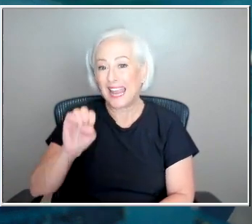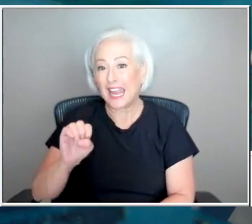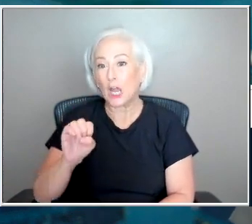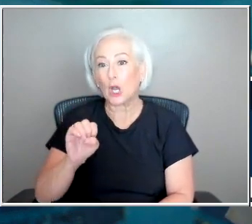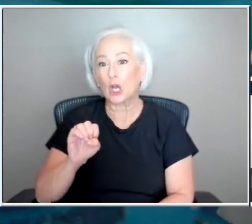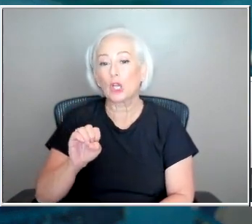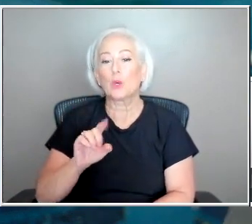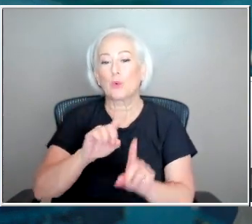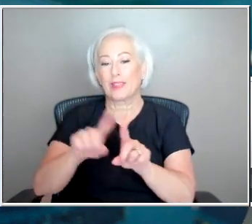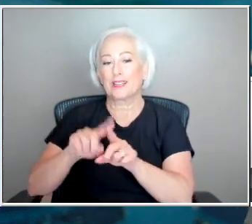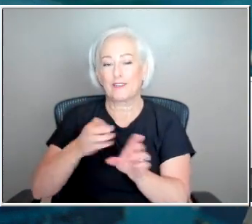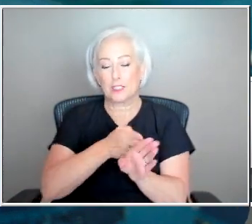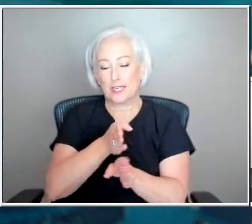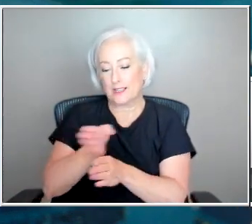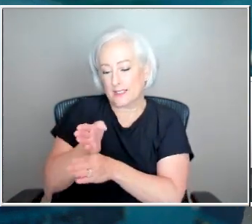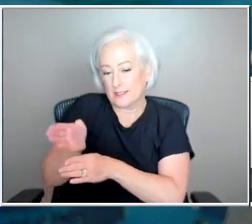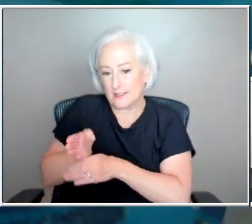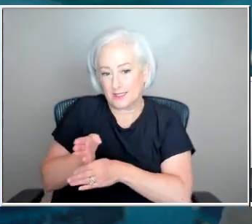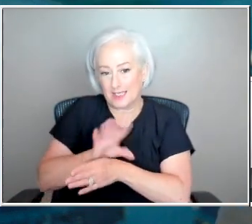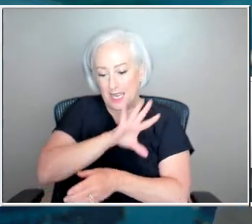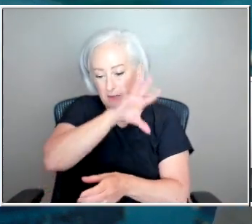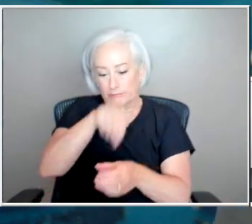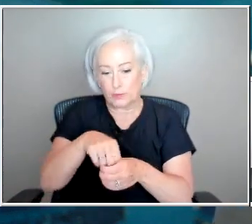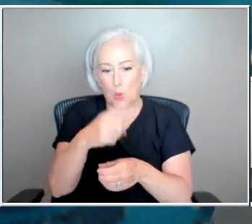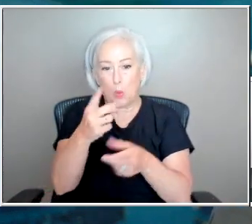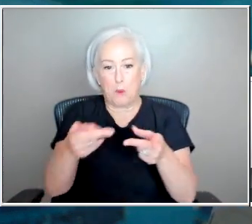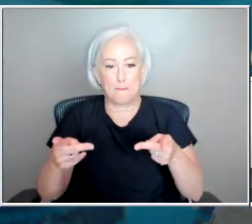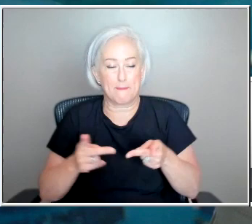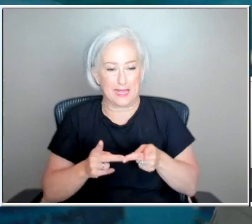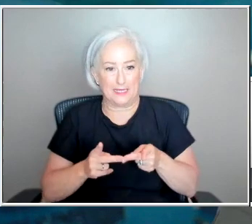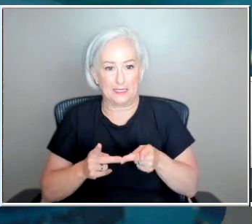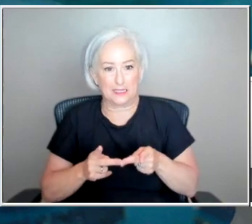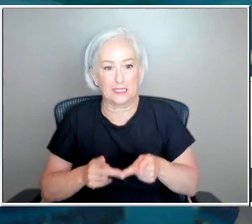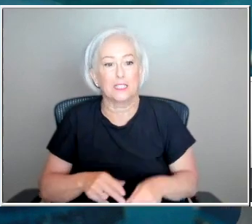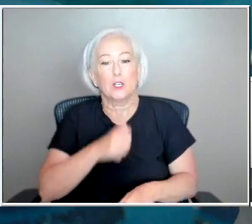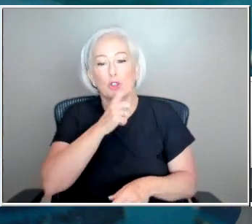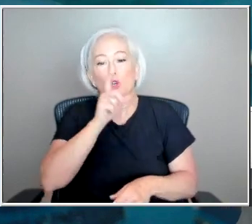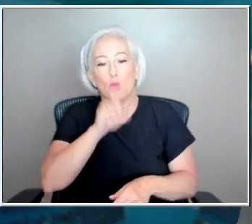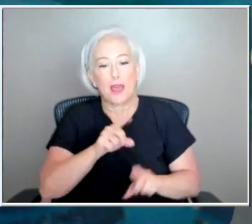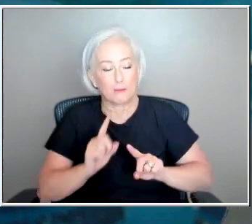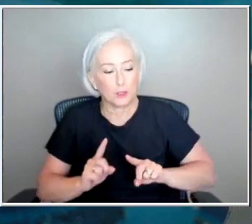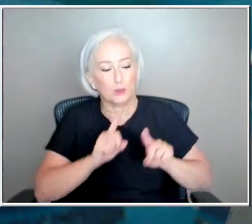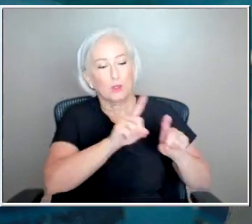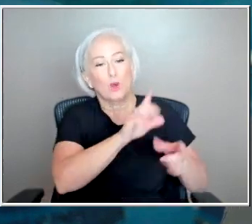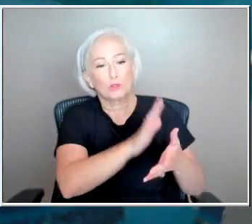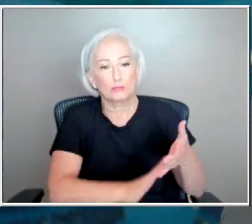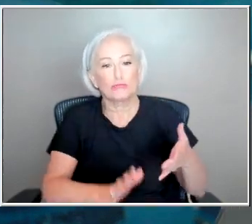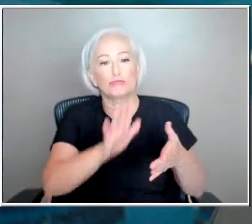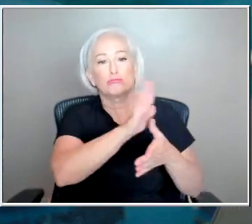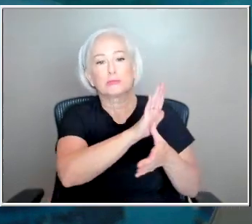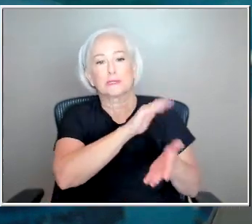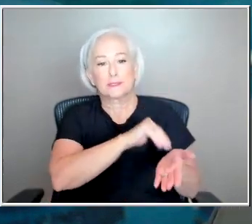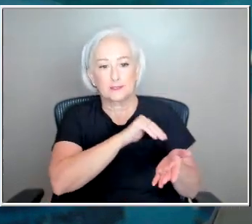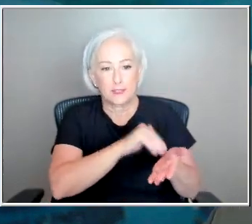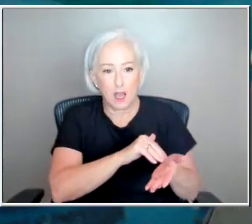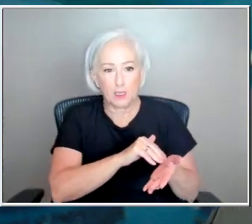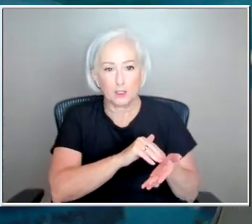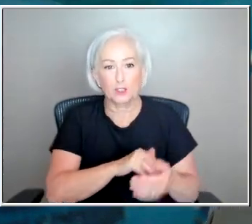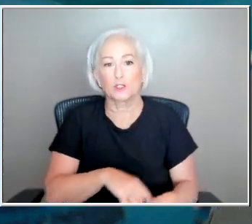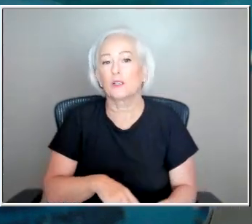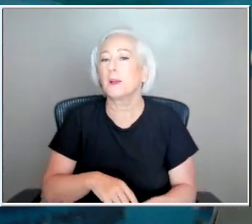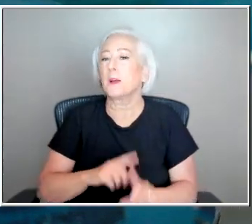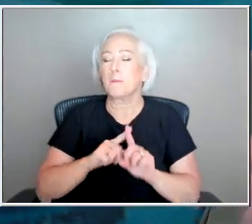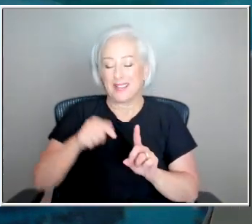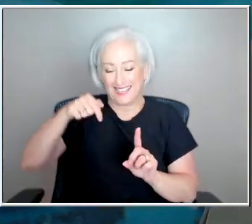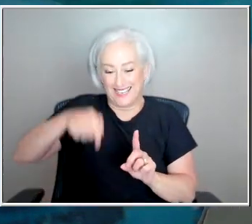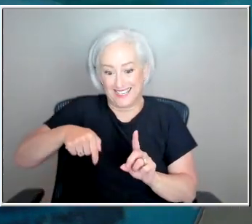primary care physician, you're also seeing someone who specializes in prematurity and NICU follow-up, whereas a lot of other locations you